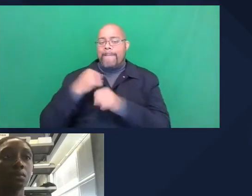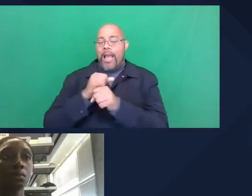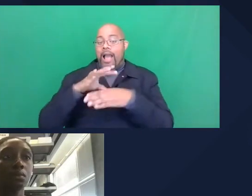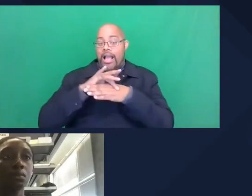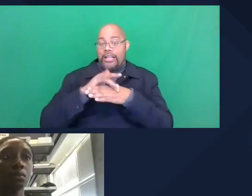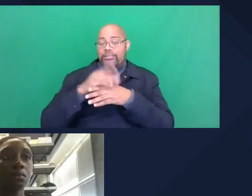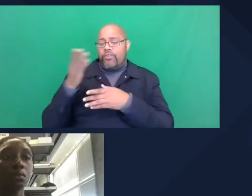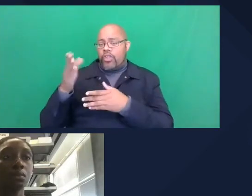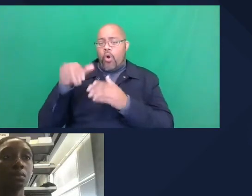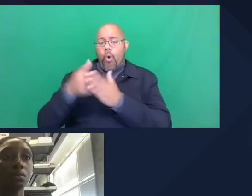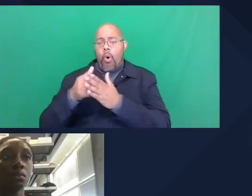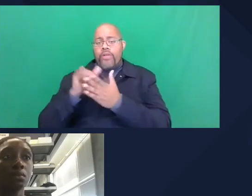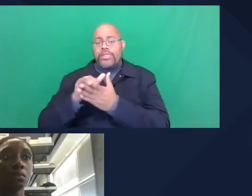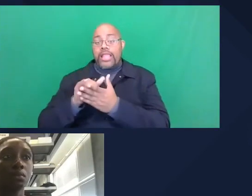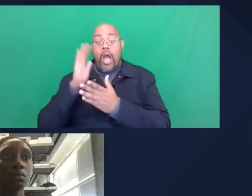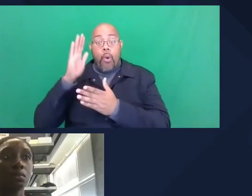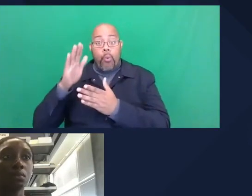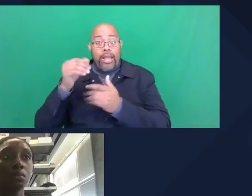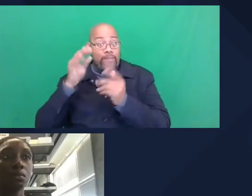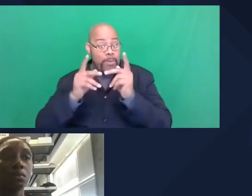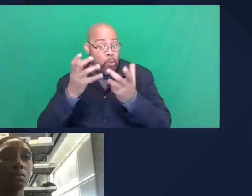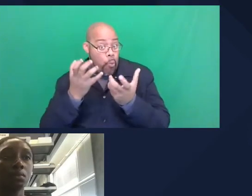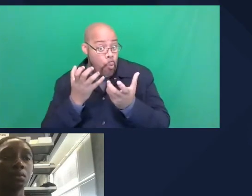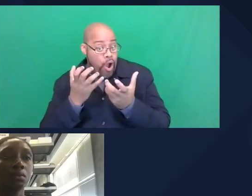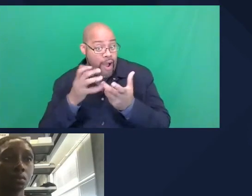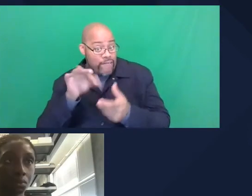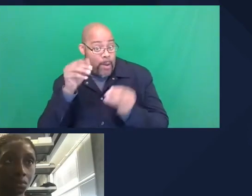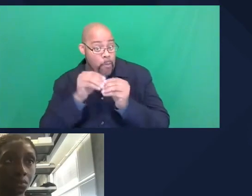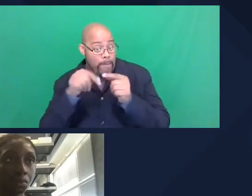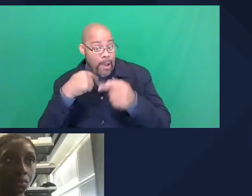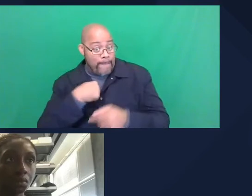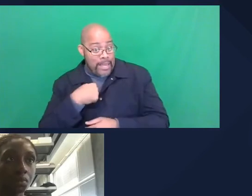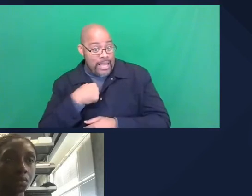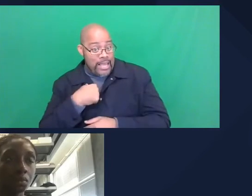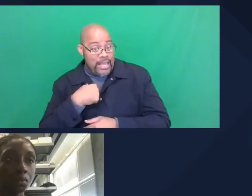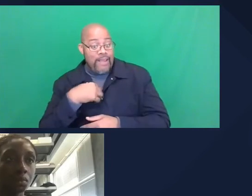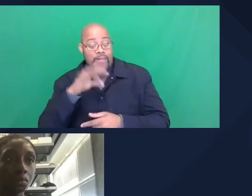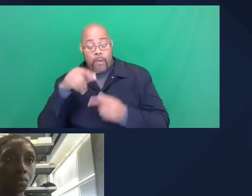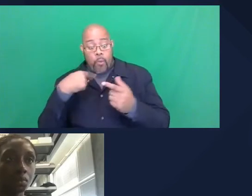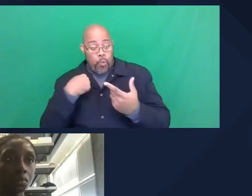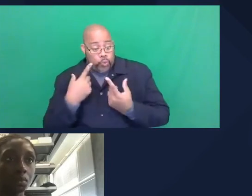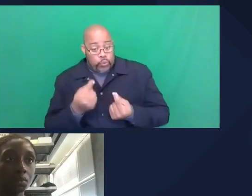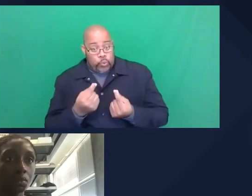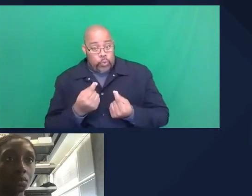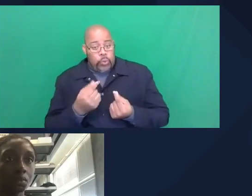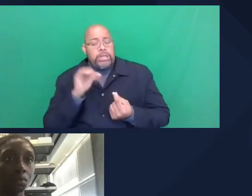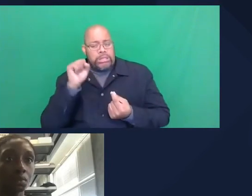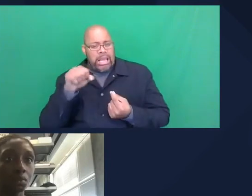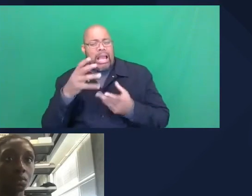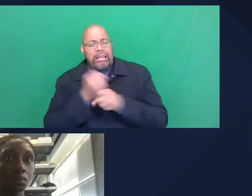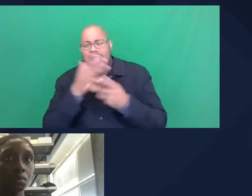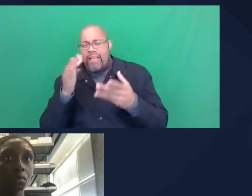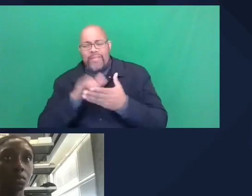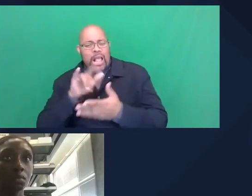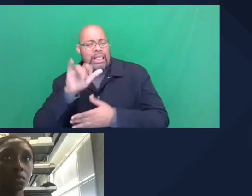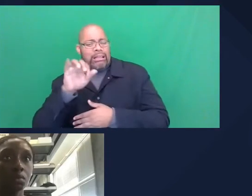there and all that. But ultimately, if people want to find out more about me, find out more about what I do, yes, they can get a lot of that on LinkedIn. But if